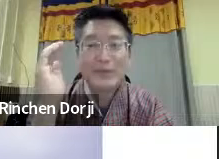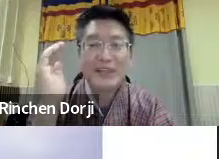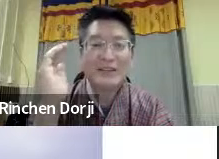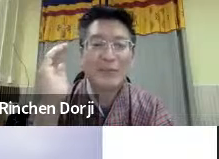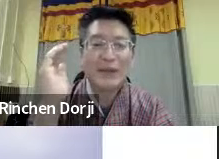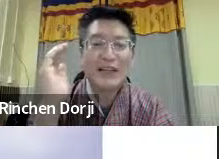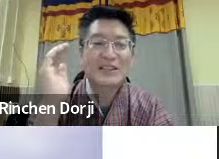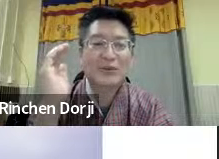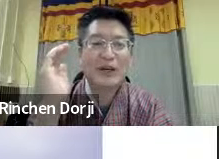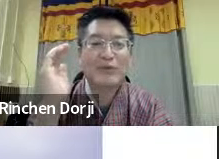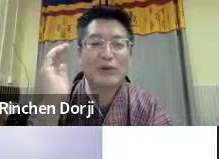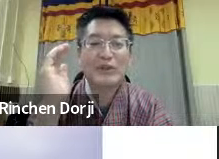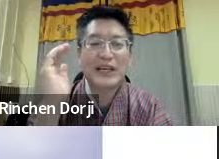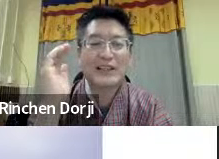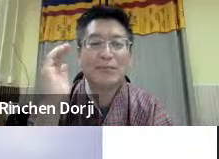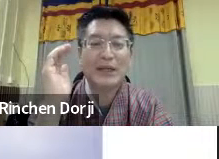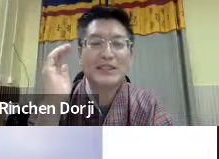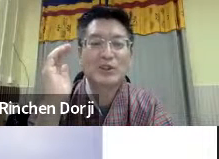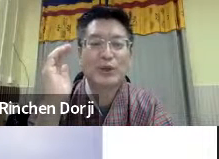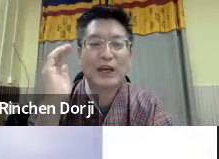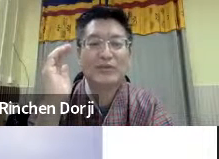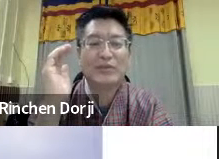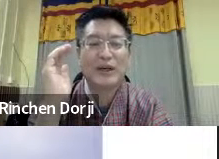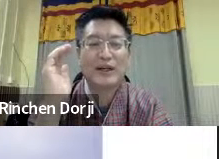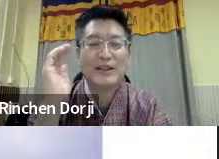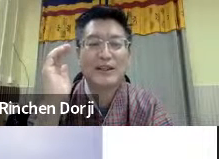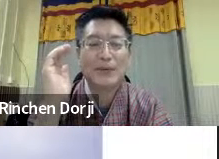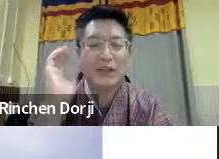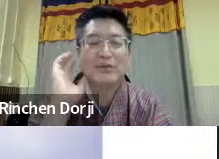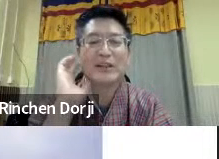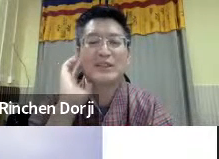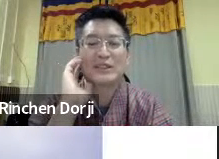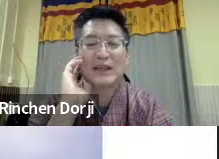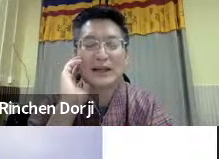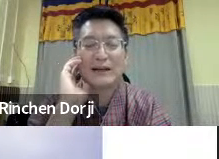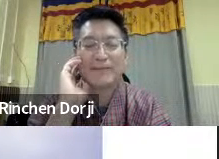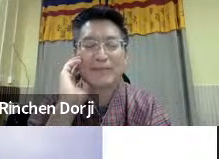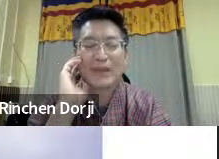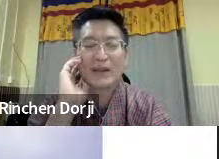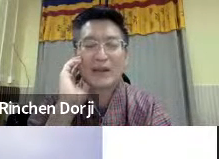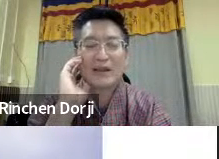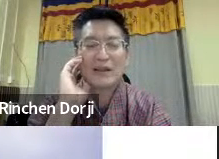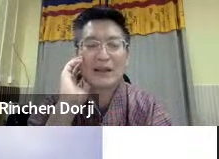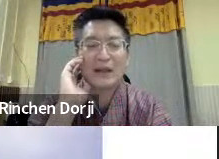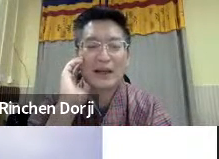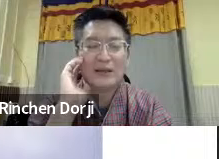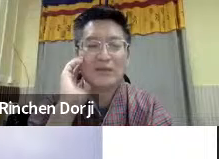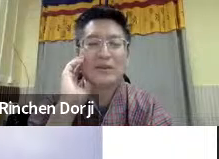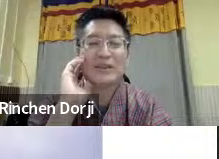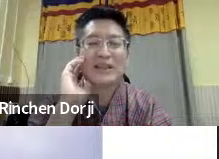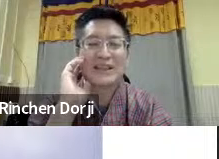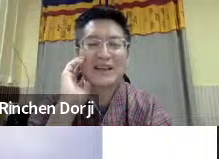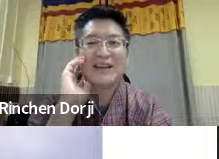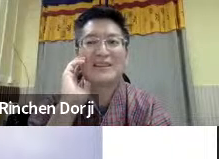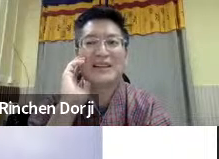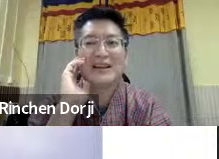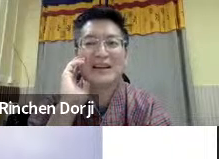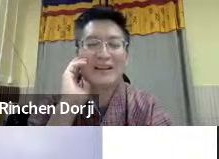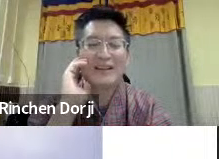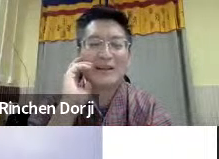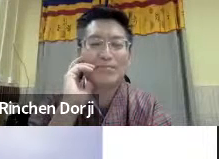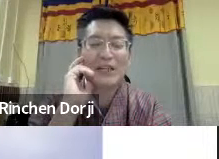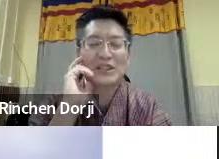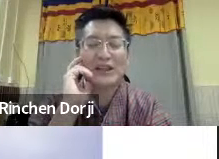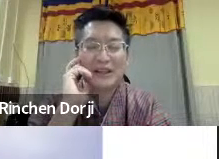we have been blessed. We have always had the blessings to have the benevolence, the love, the